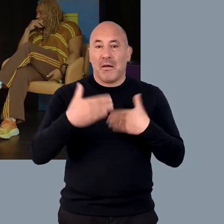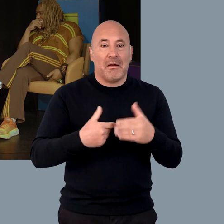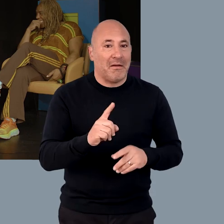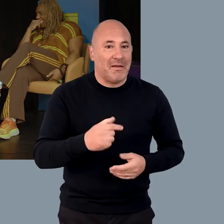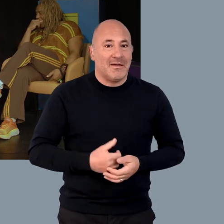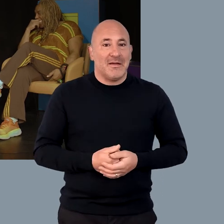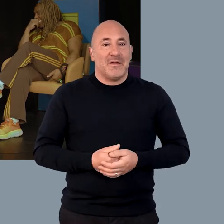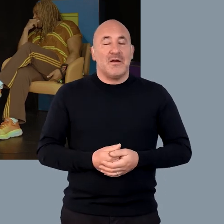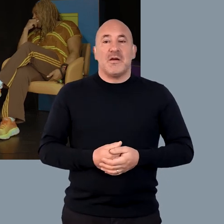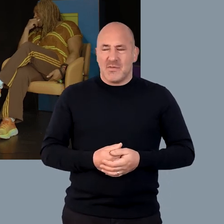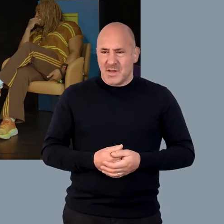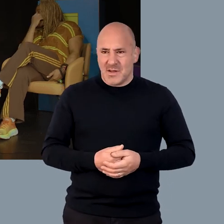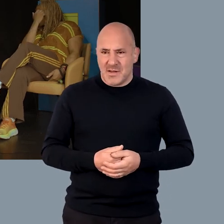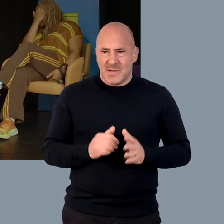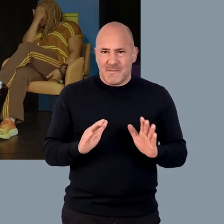how this goes.